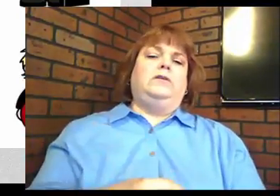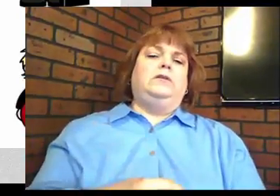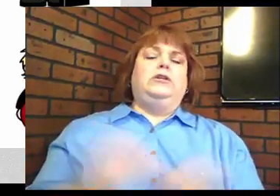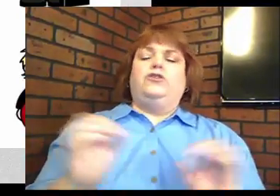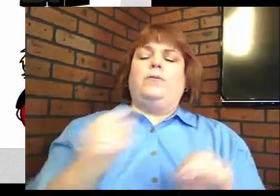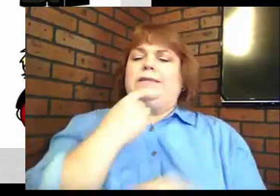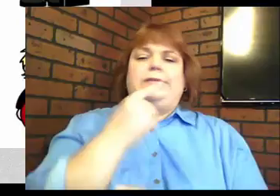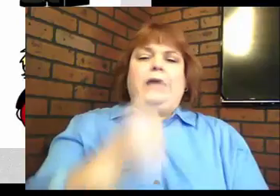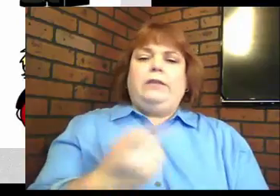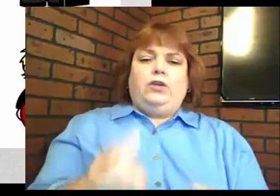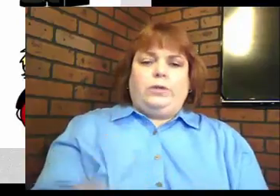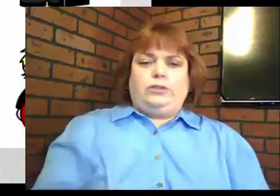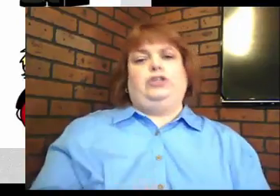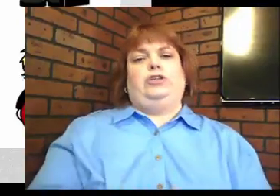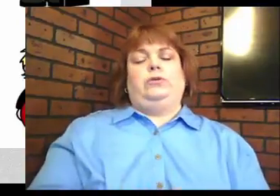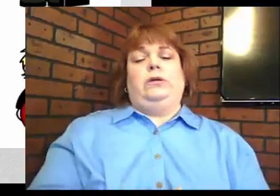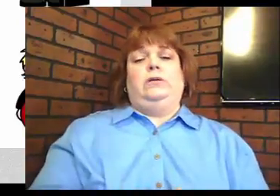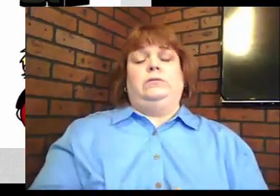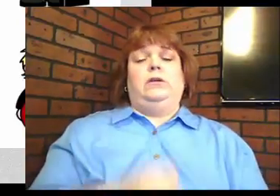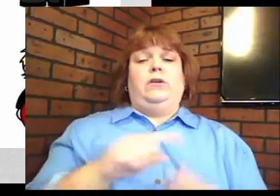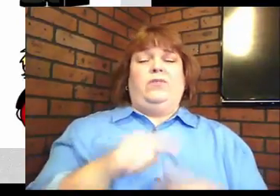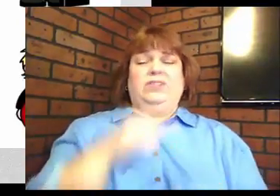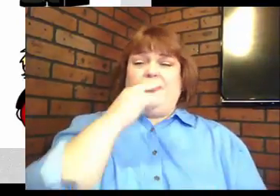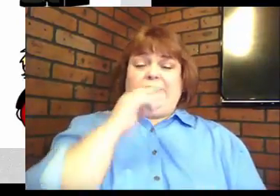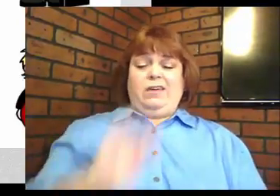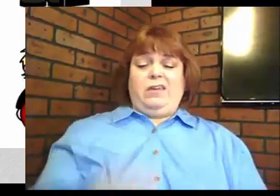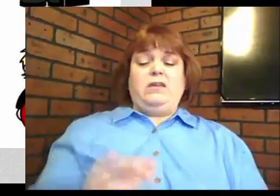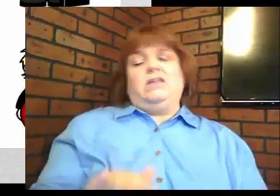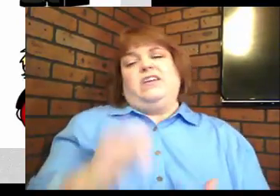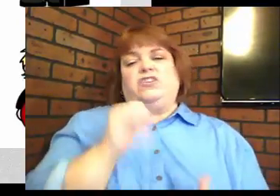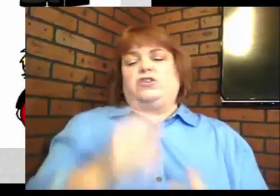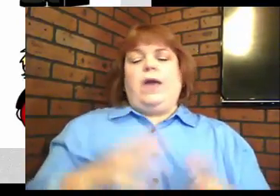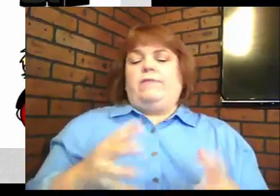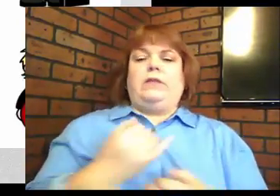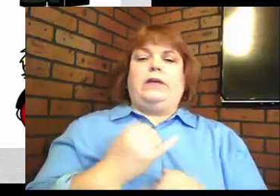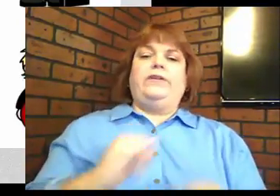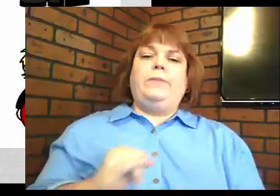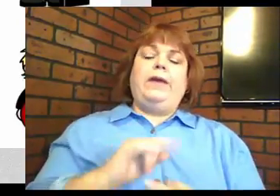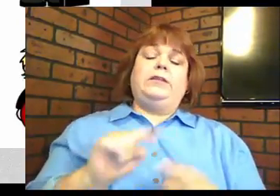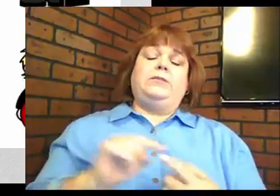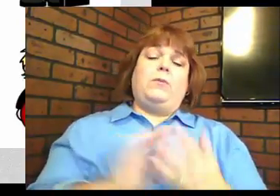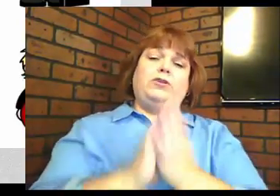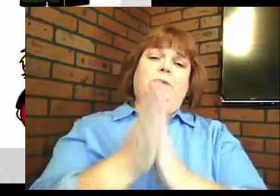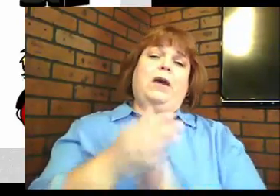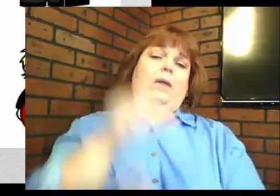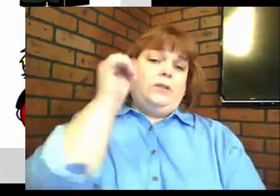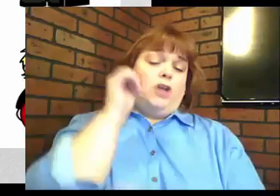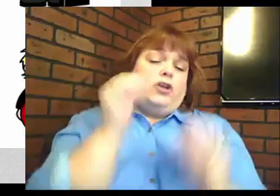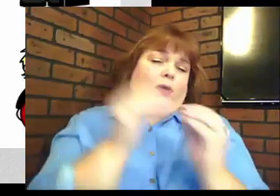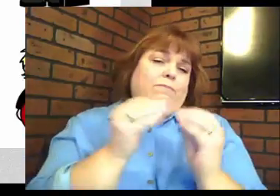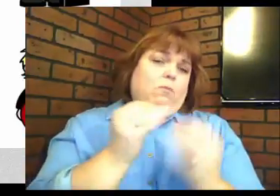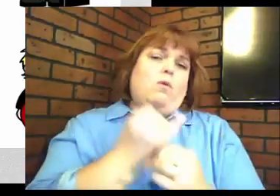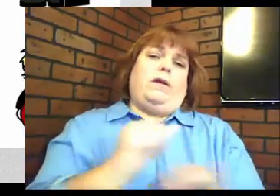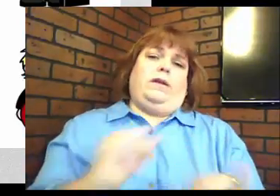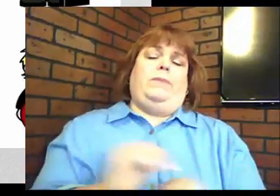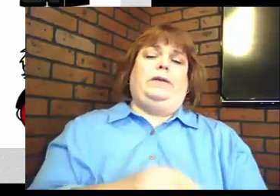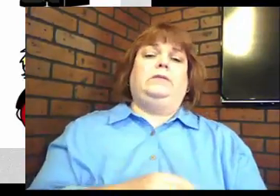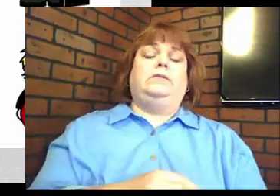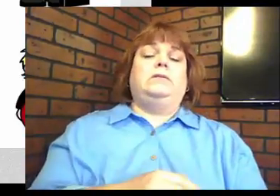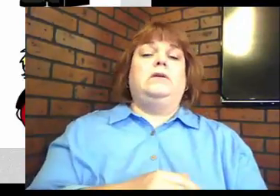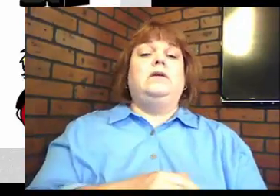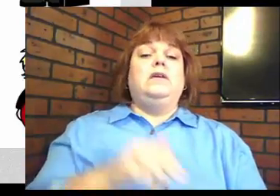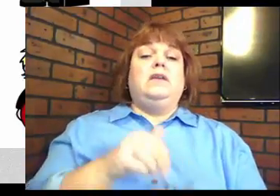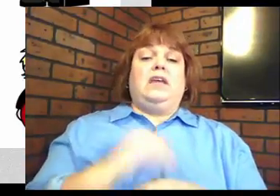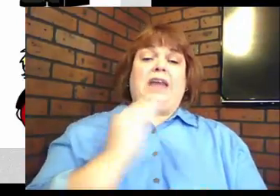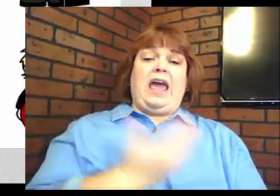the job that something has, a thing has, or a person has. What does it do? What is it for?